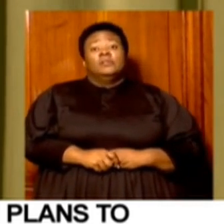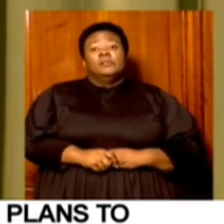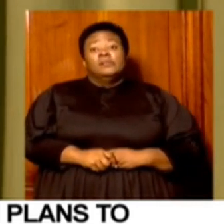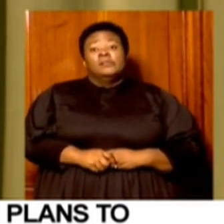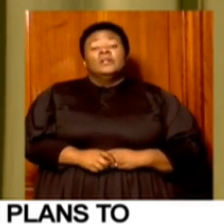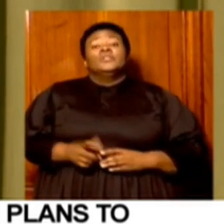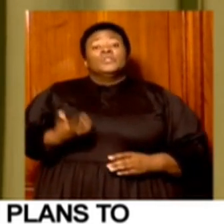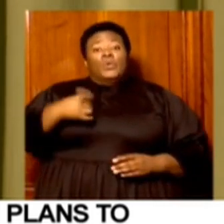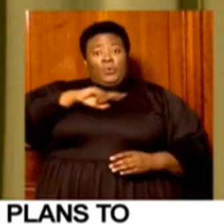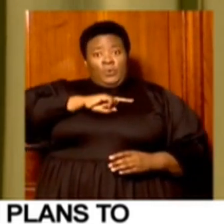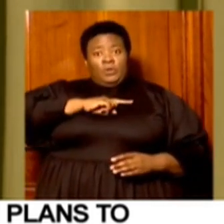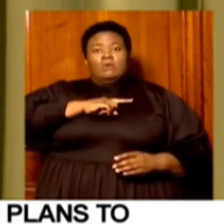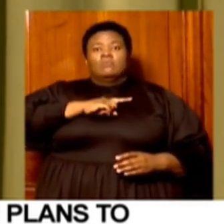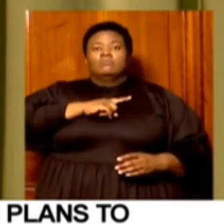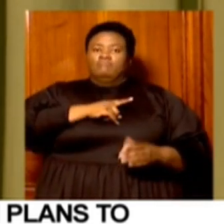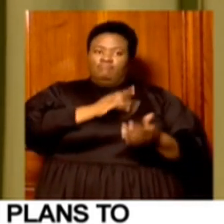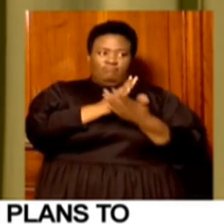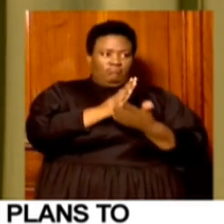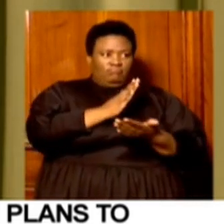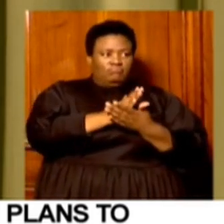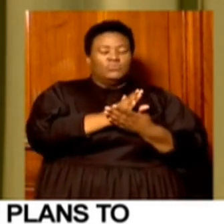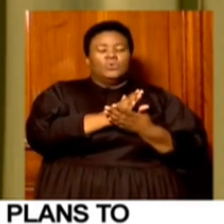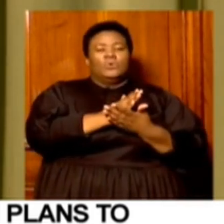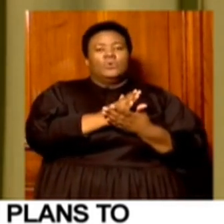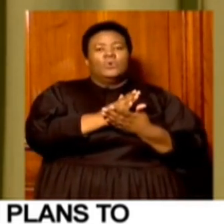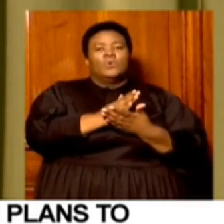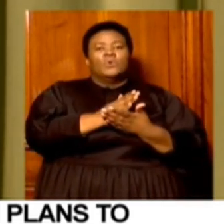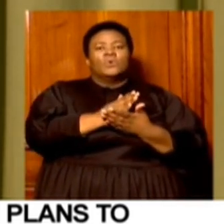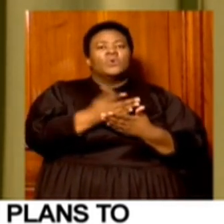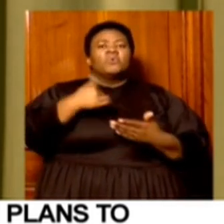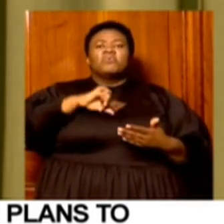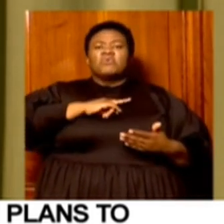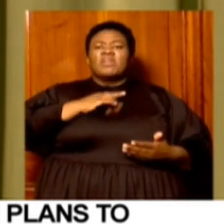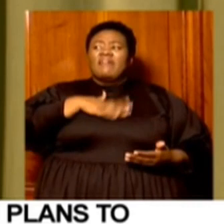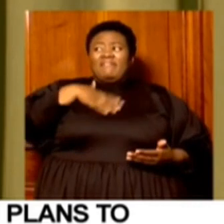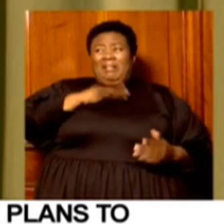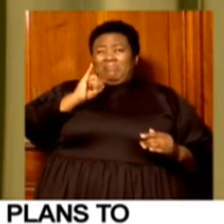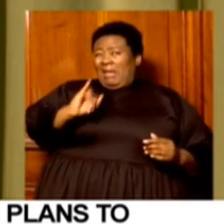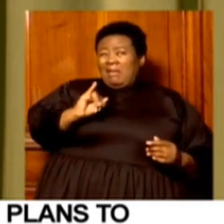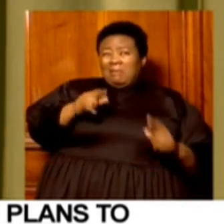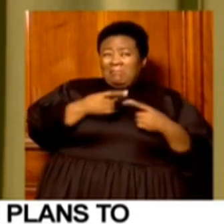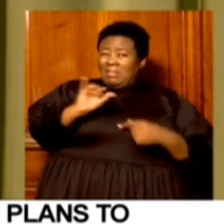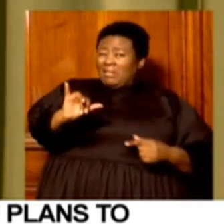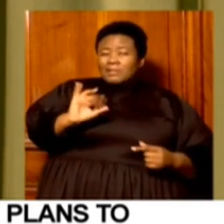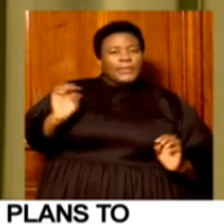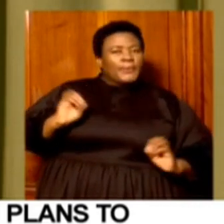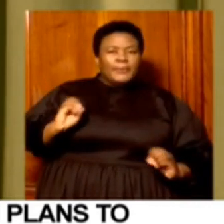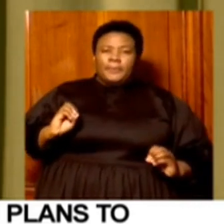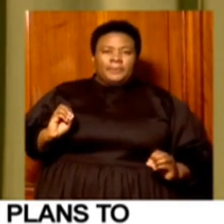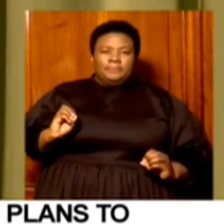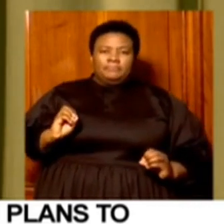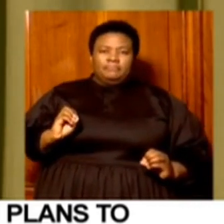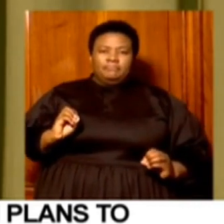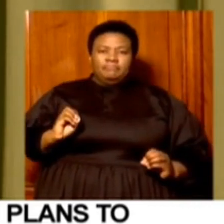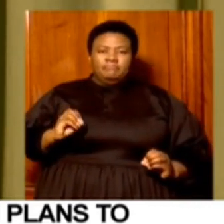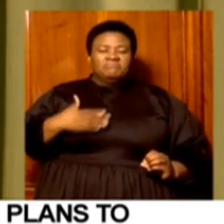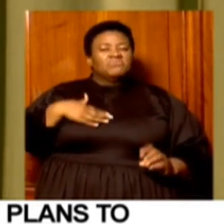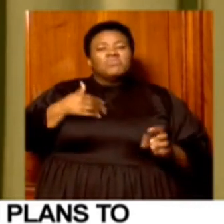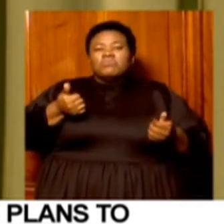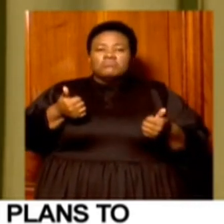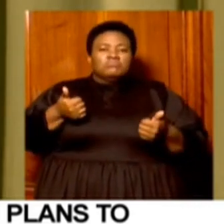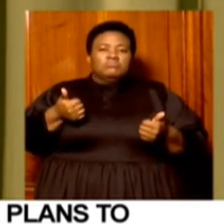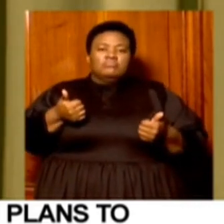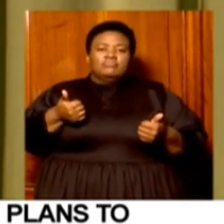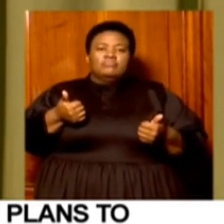we can assure colleagues that we have no regrets, because basically,